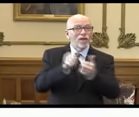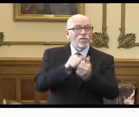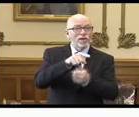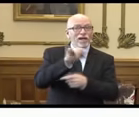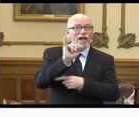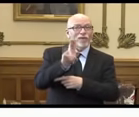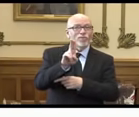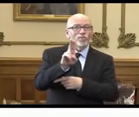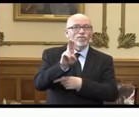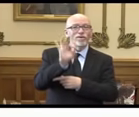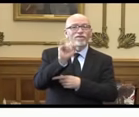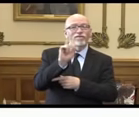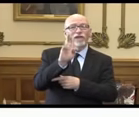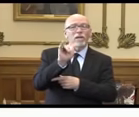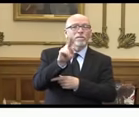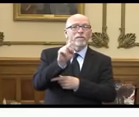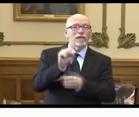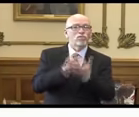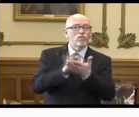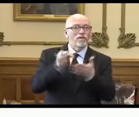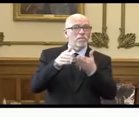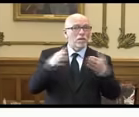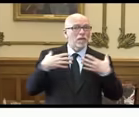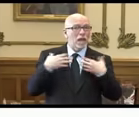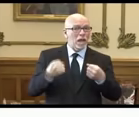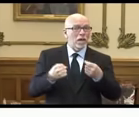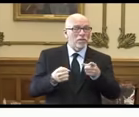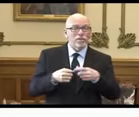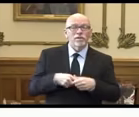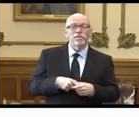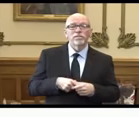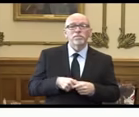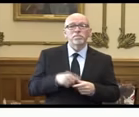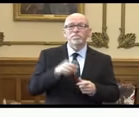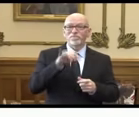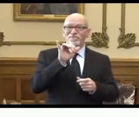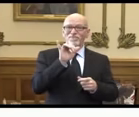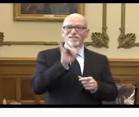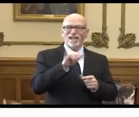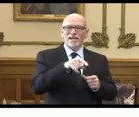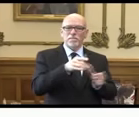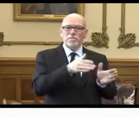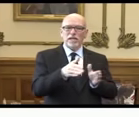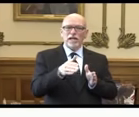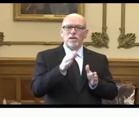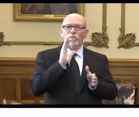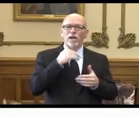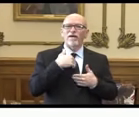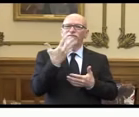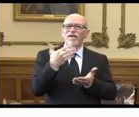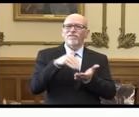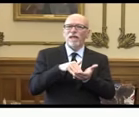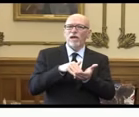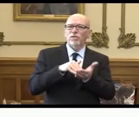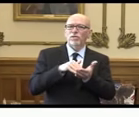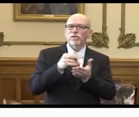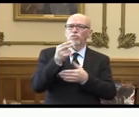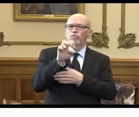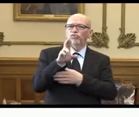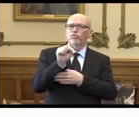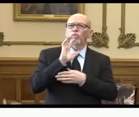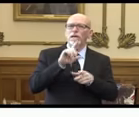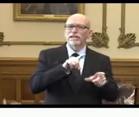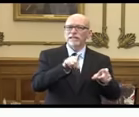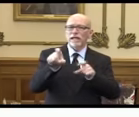IU Fairbanks School of Public Health. The plan was for 5,000 Hoosiers to be tested, and